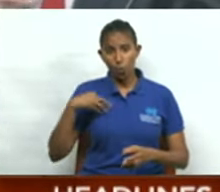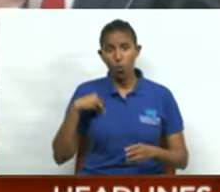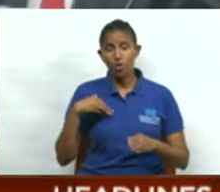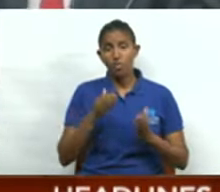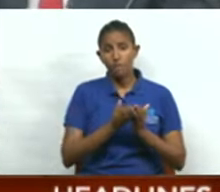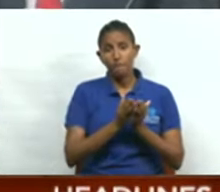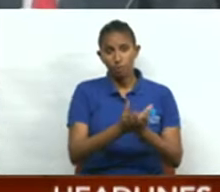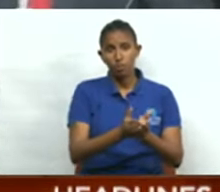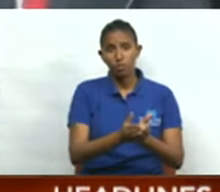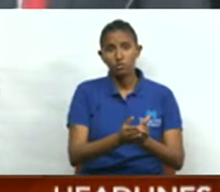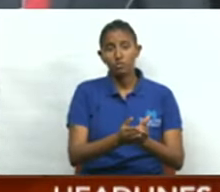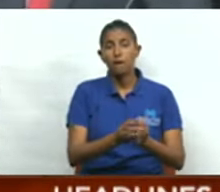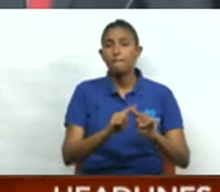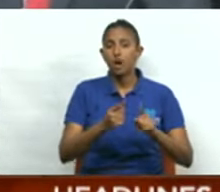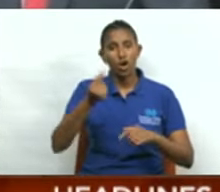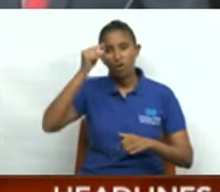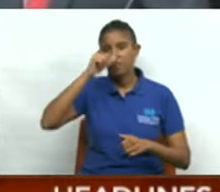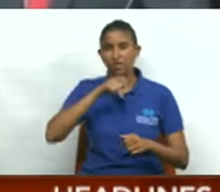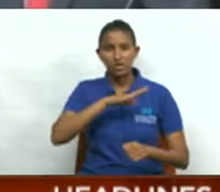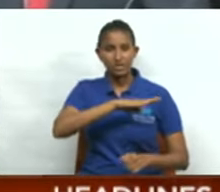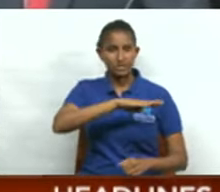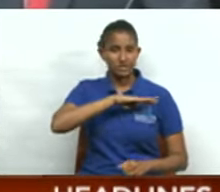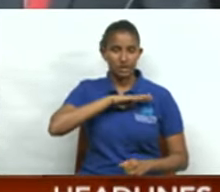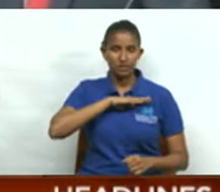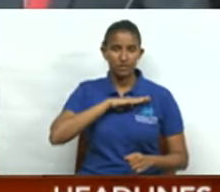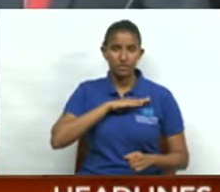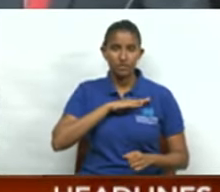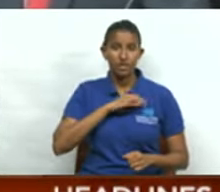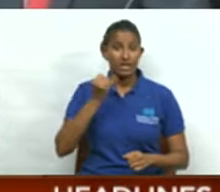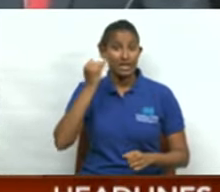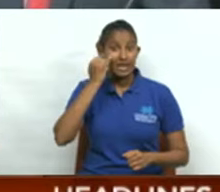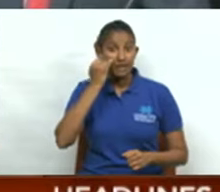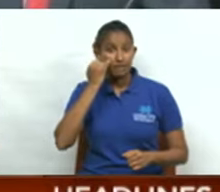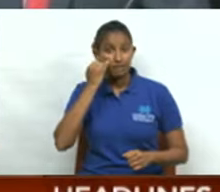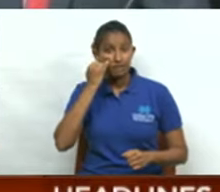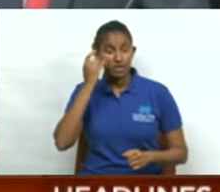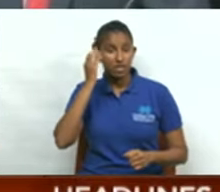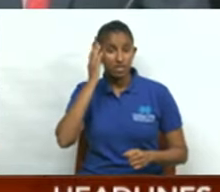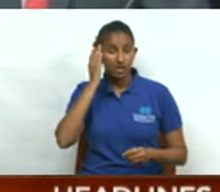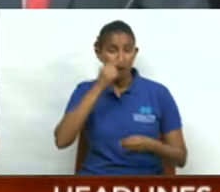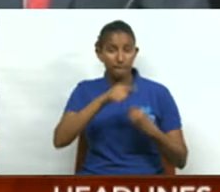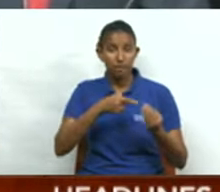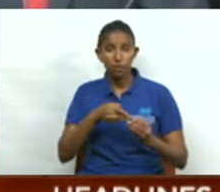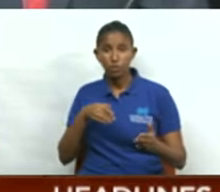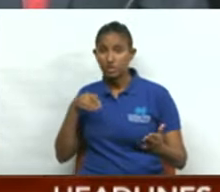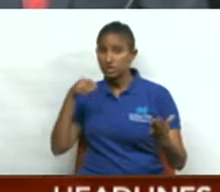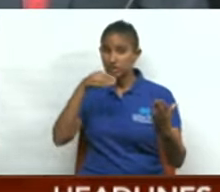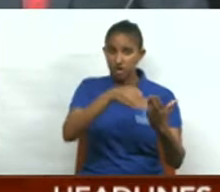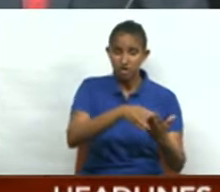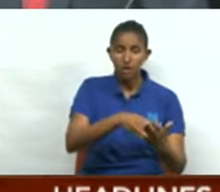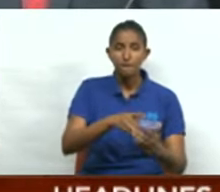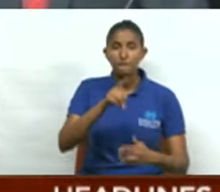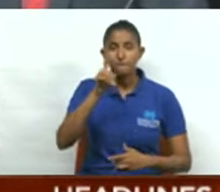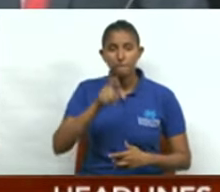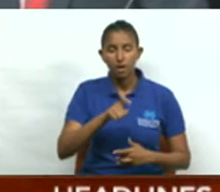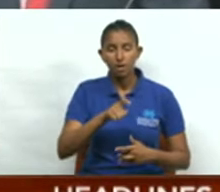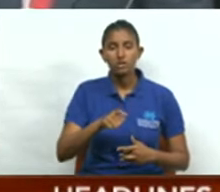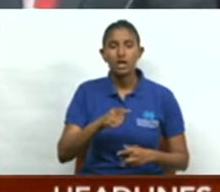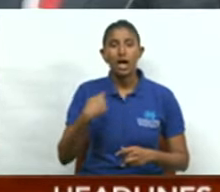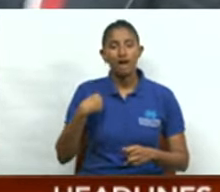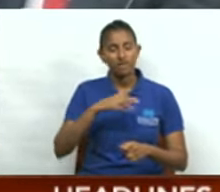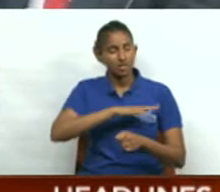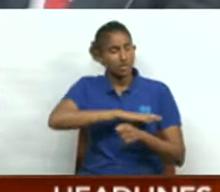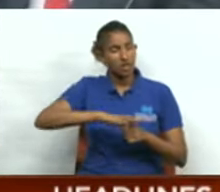If legal action has to be taken, the government must be satisfied that we have pertinent and credible